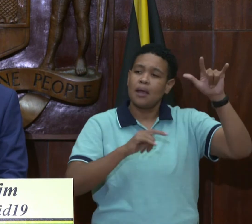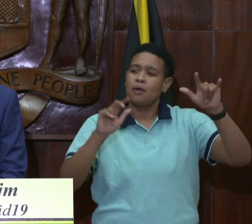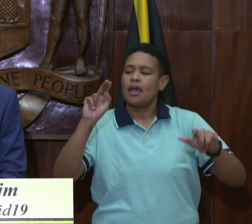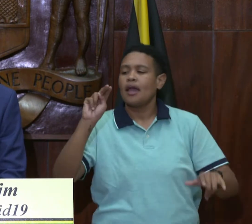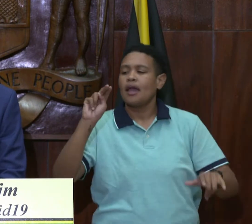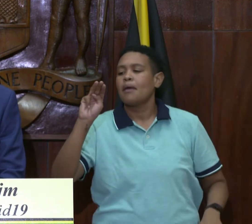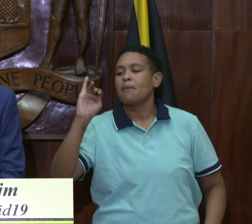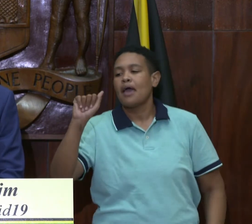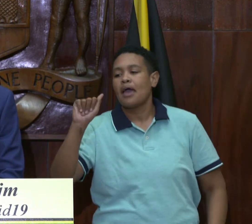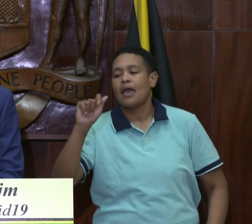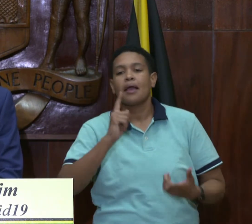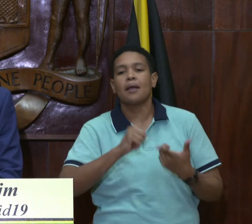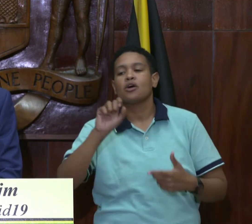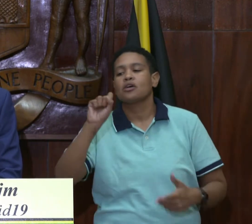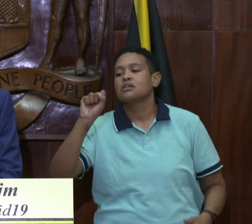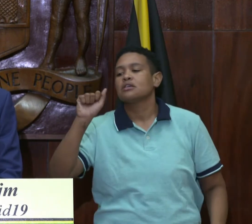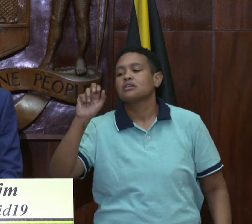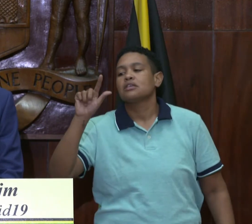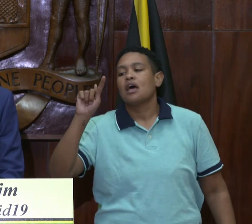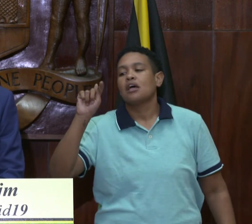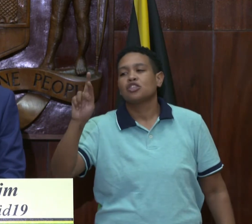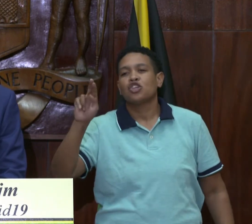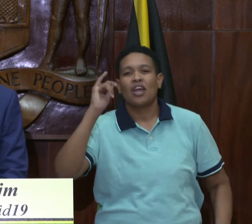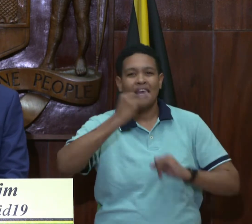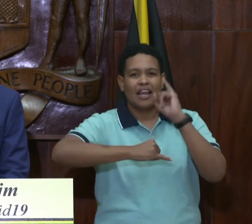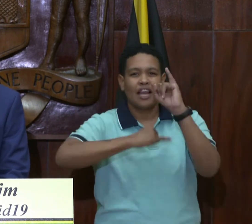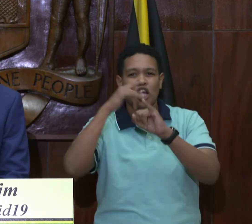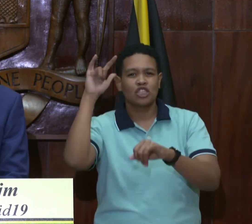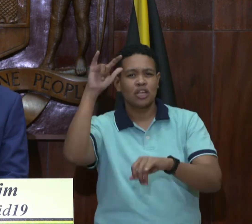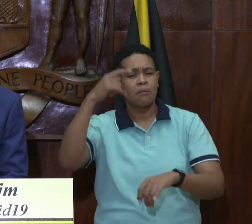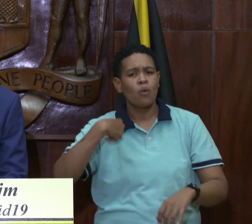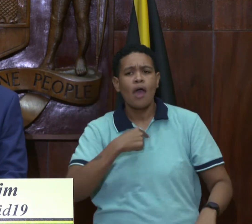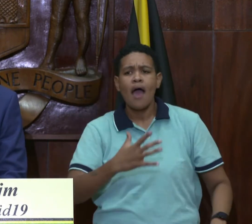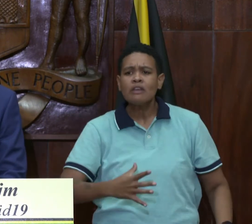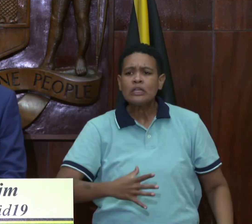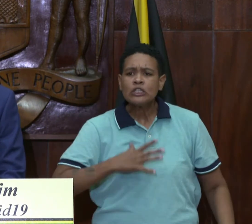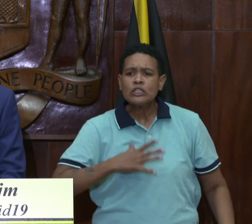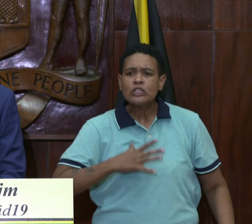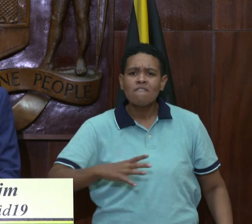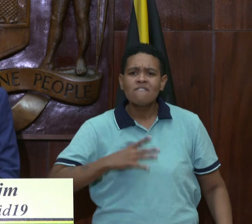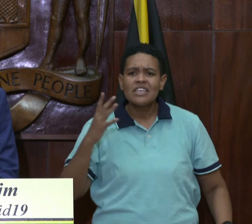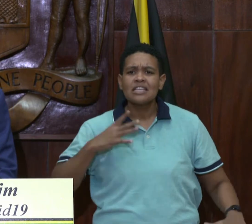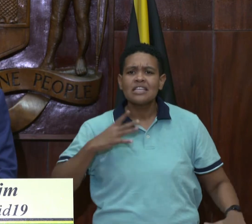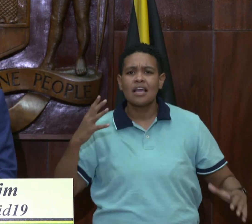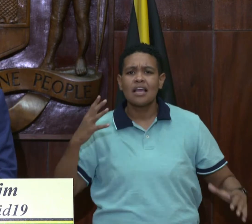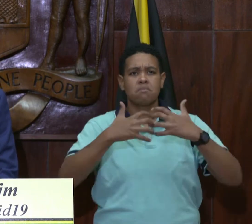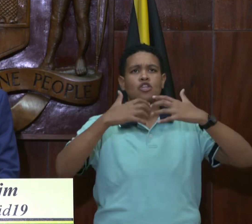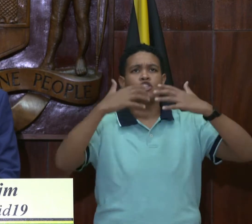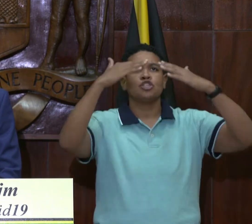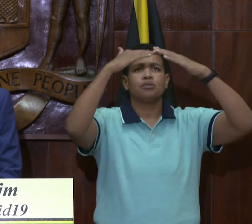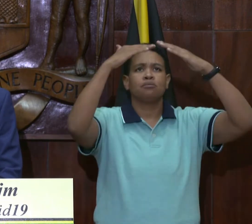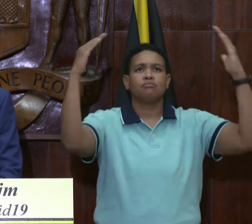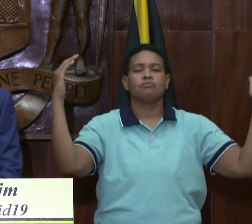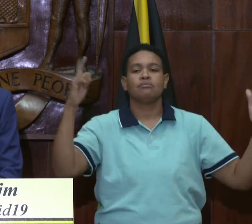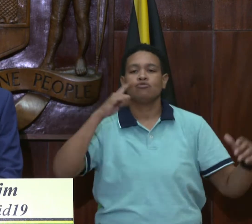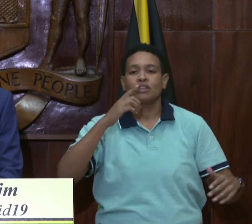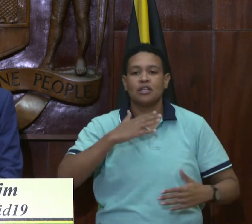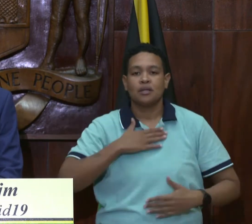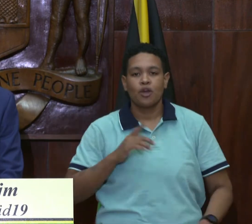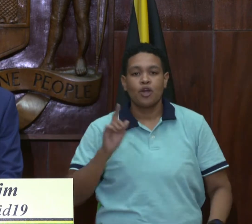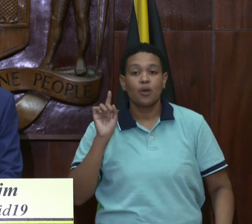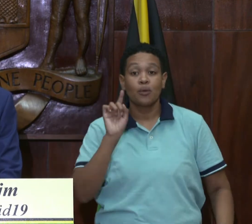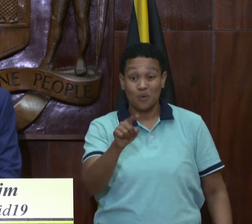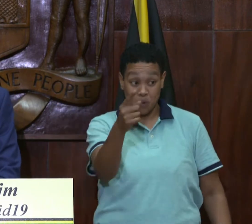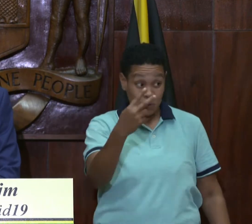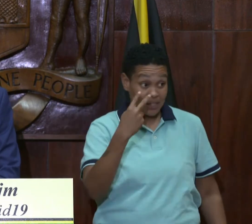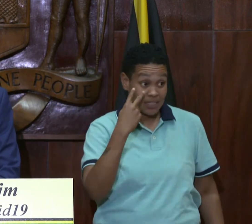Manley and Sangster International Airport, we have some very sophisticated temperature equipment, scanners. You don't